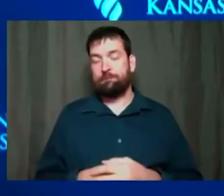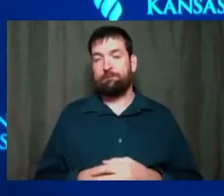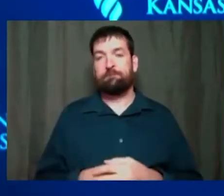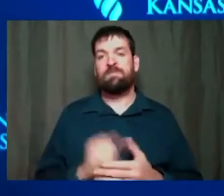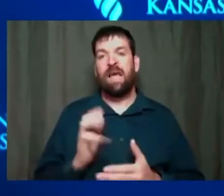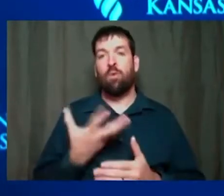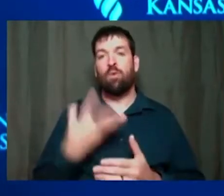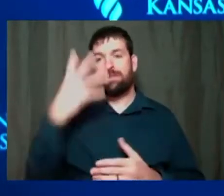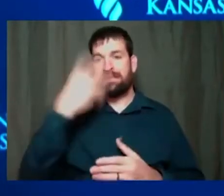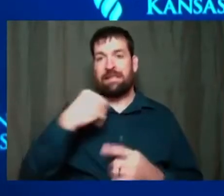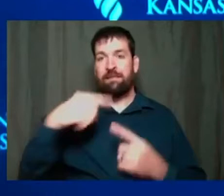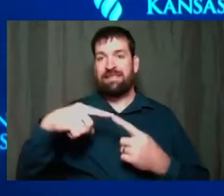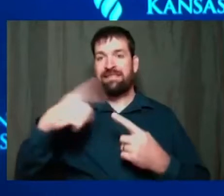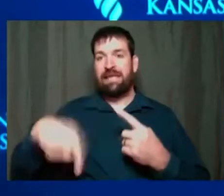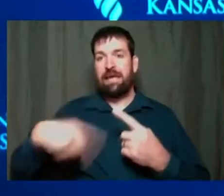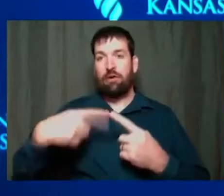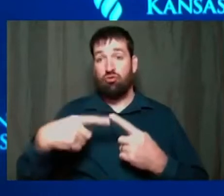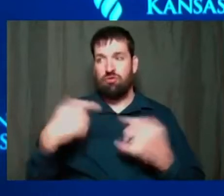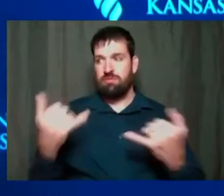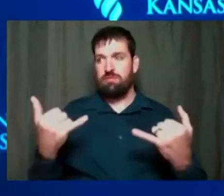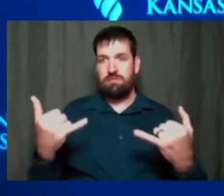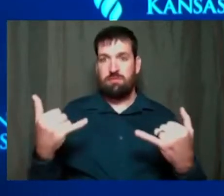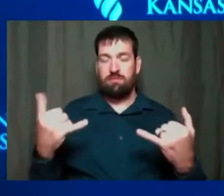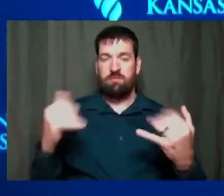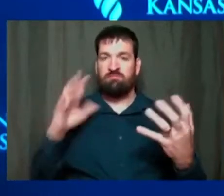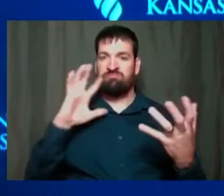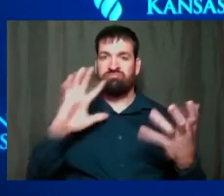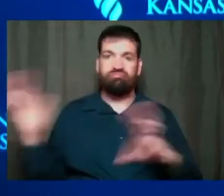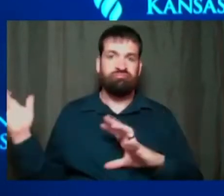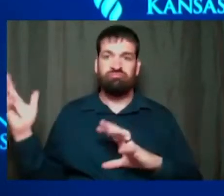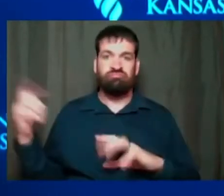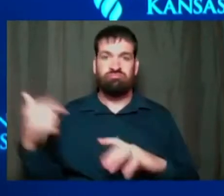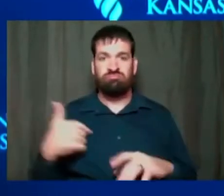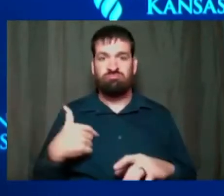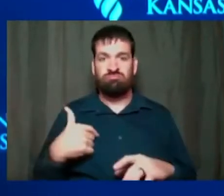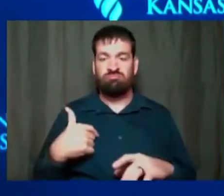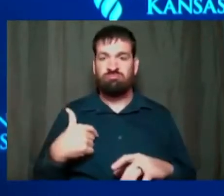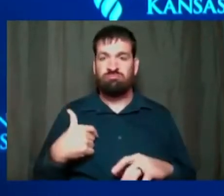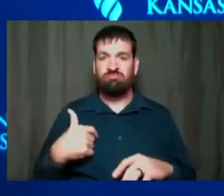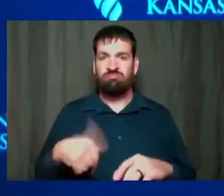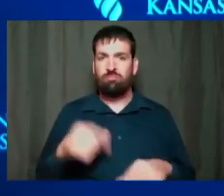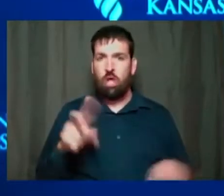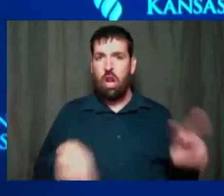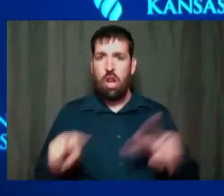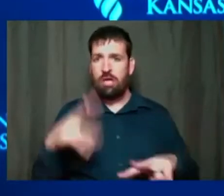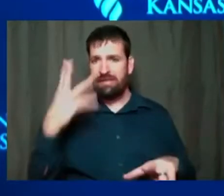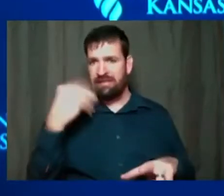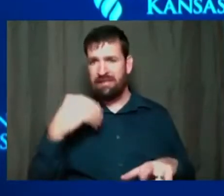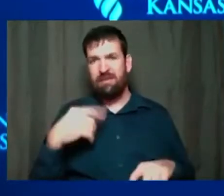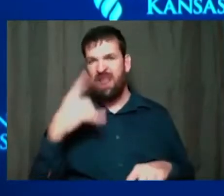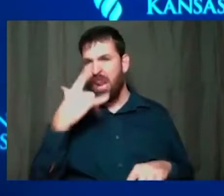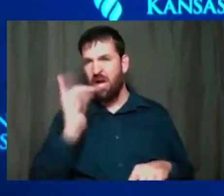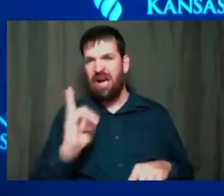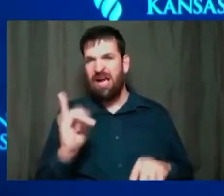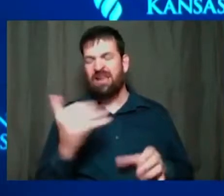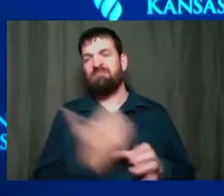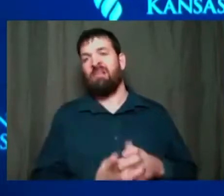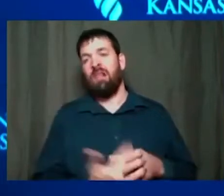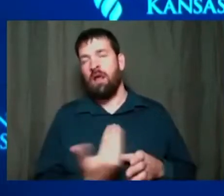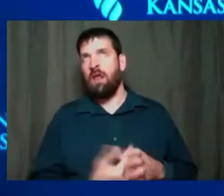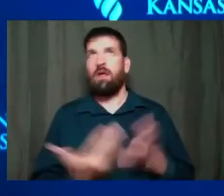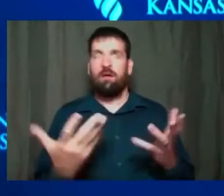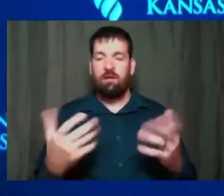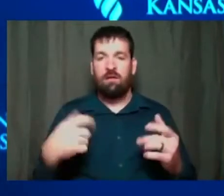cycle in modern society that we've looked at sleep almost, it feels like as an annoyance. It's like something I have to have, where